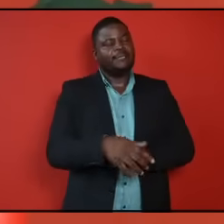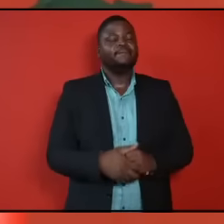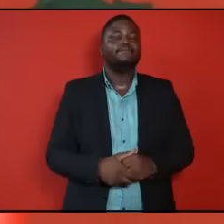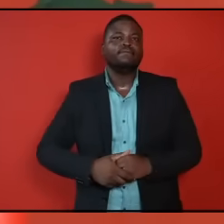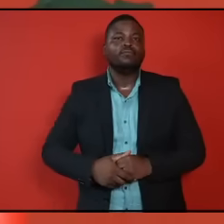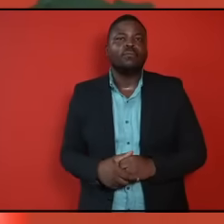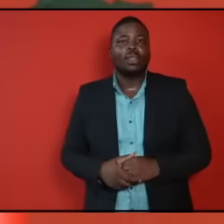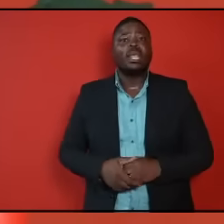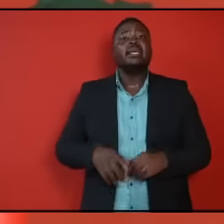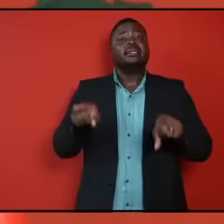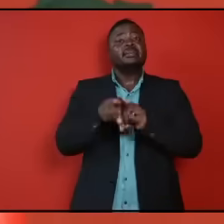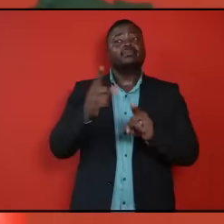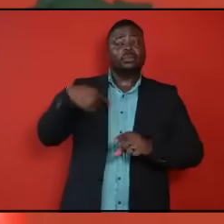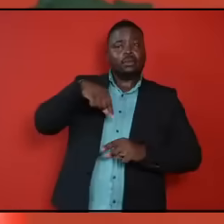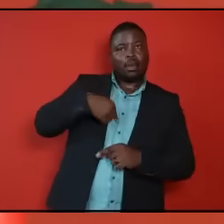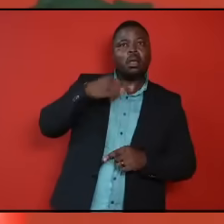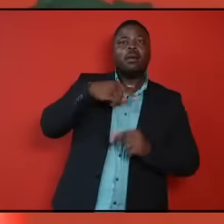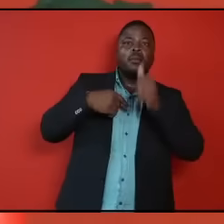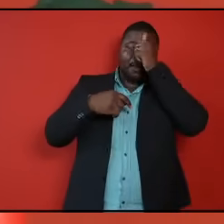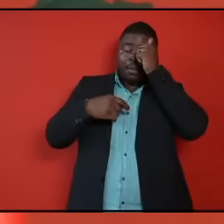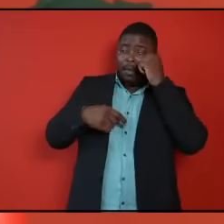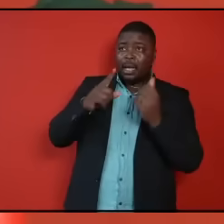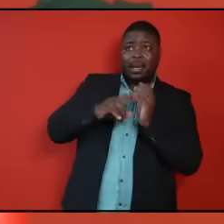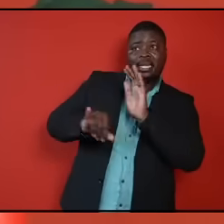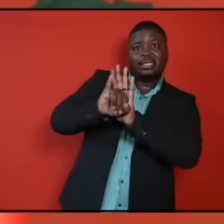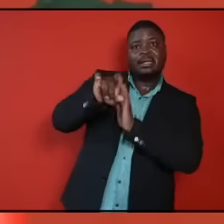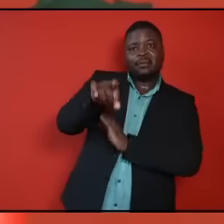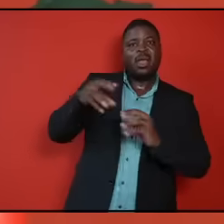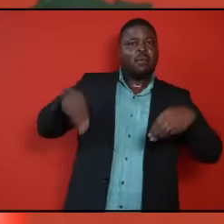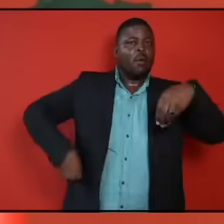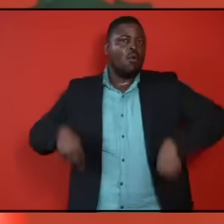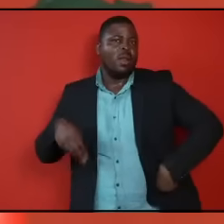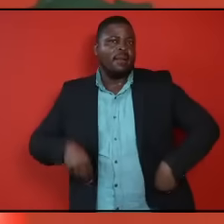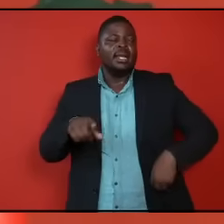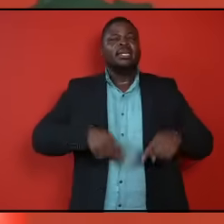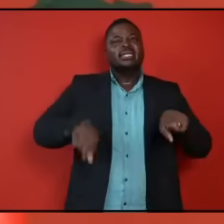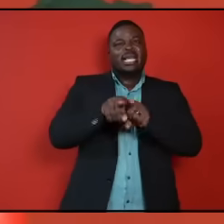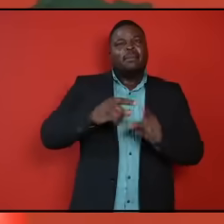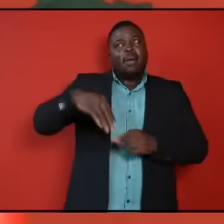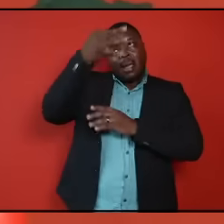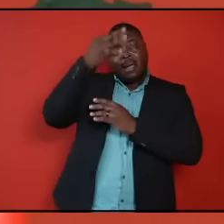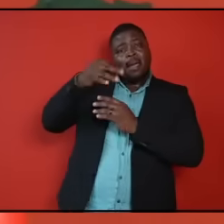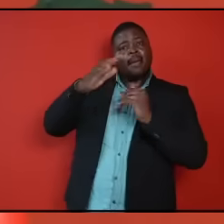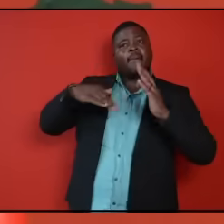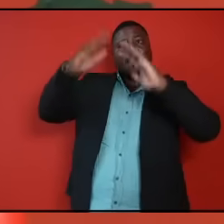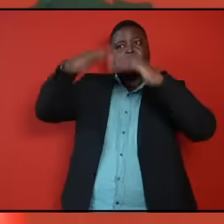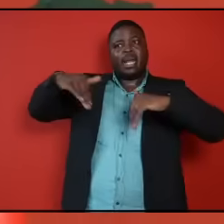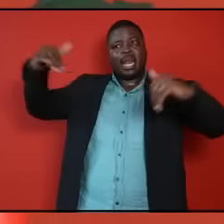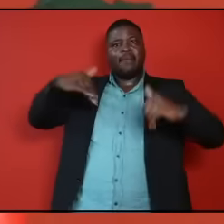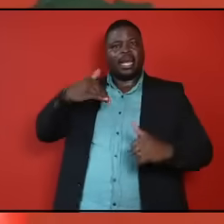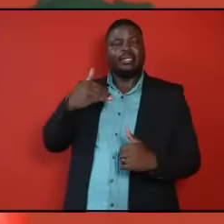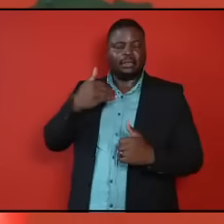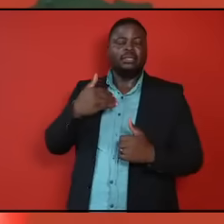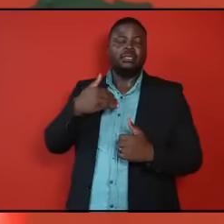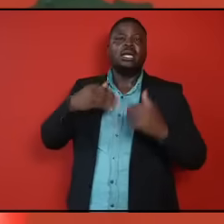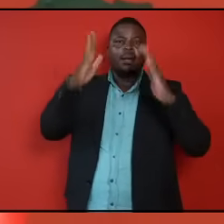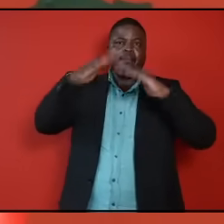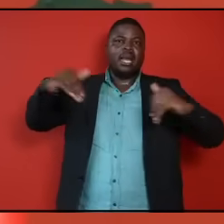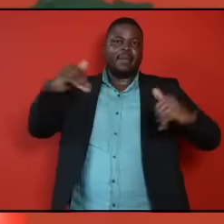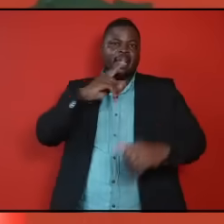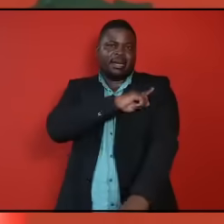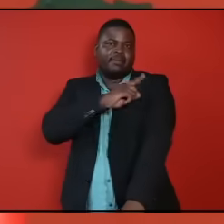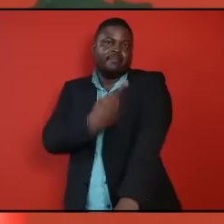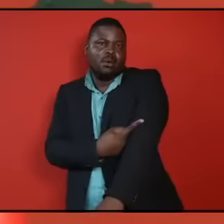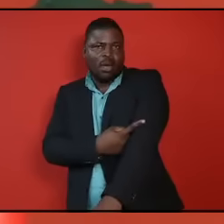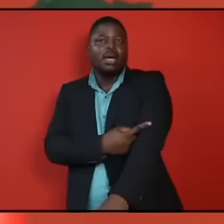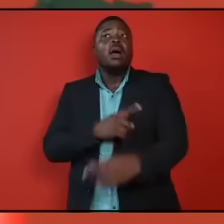with serious concern the continued erosion of Parliament's authority, particularly following the Speaker of Parliament,